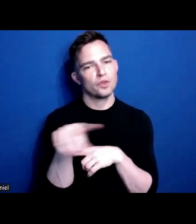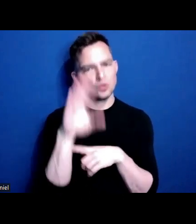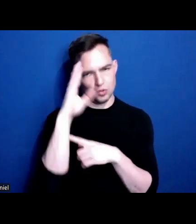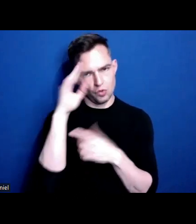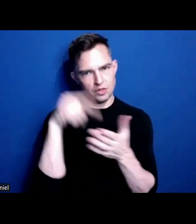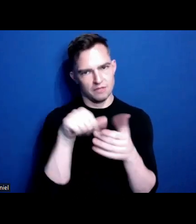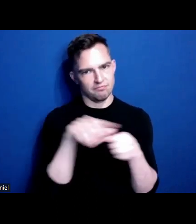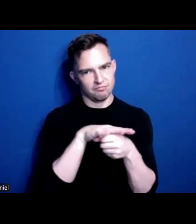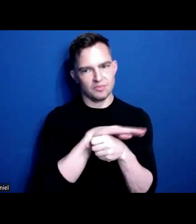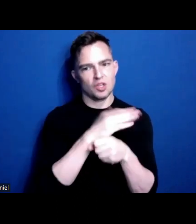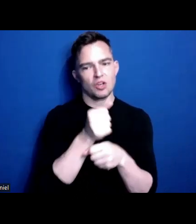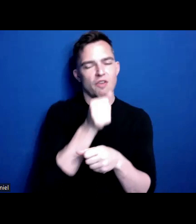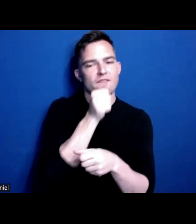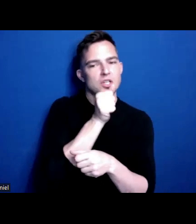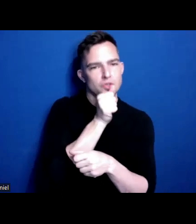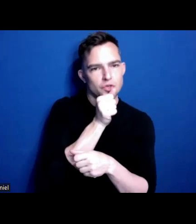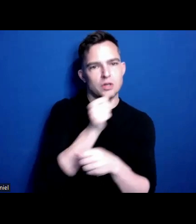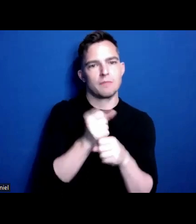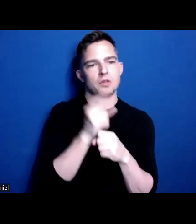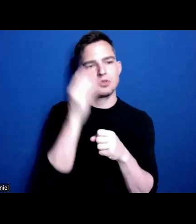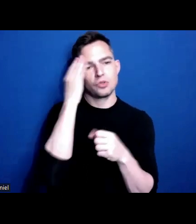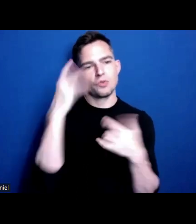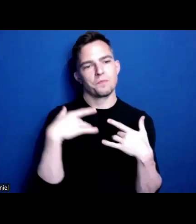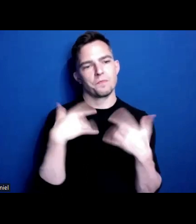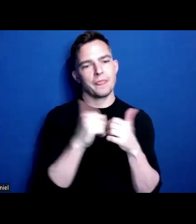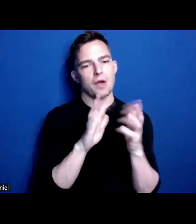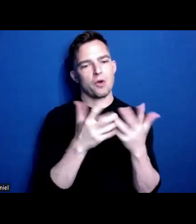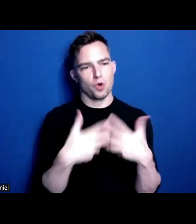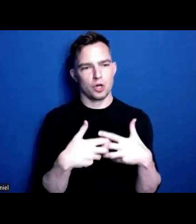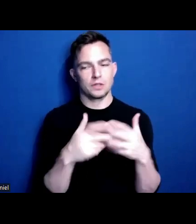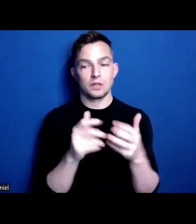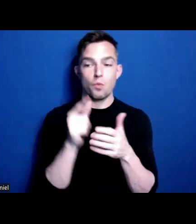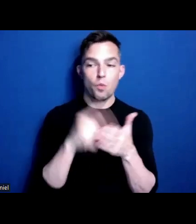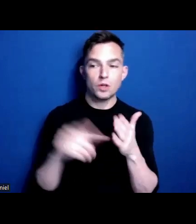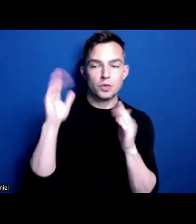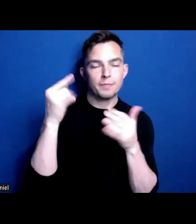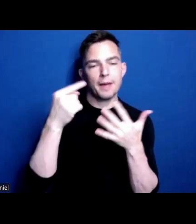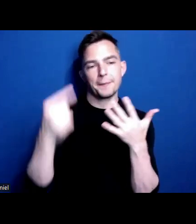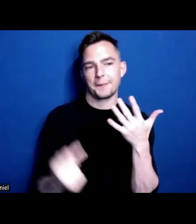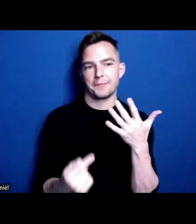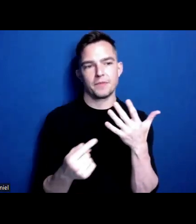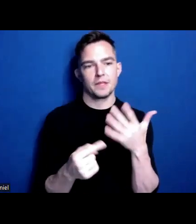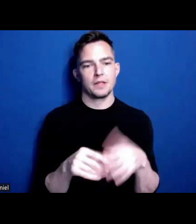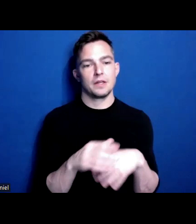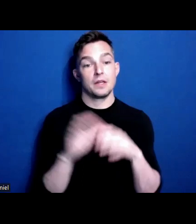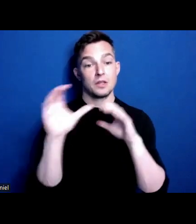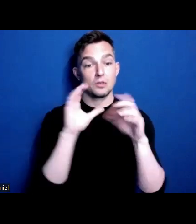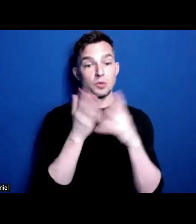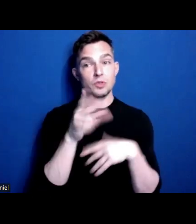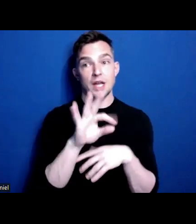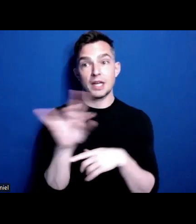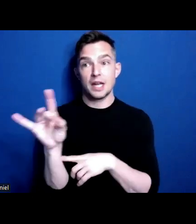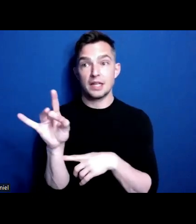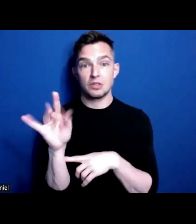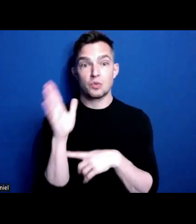confidential and that we want to make sure you know how it works and what to expect. The communication through 988 is going